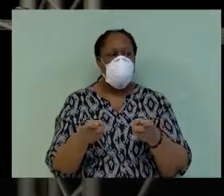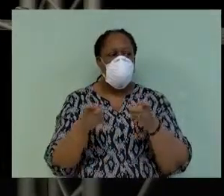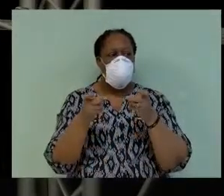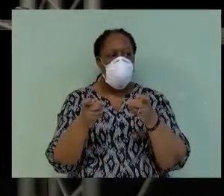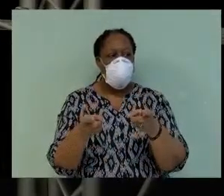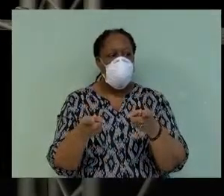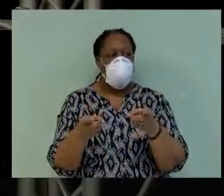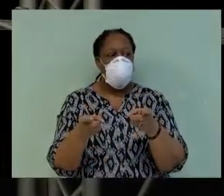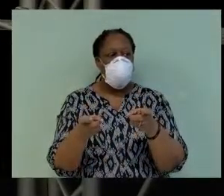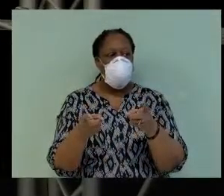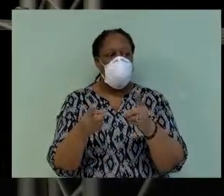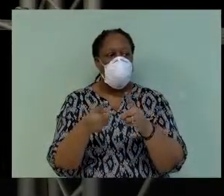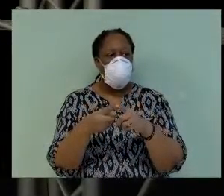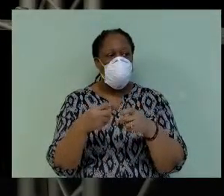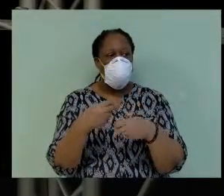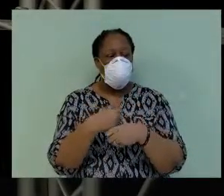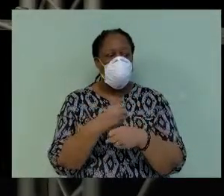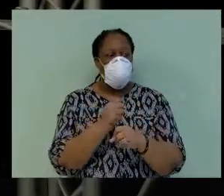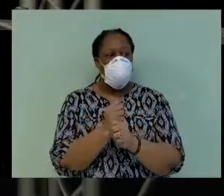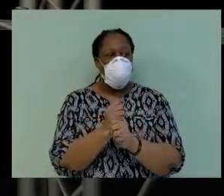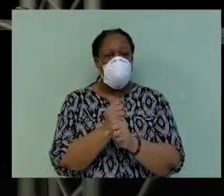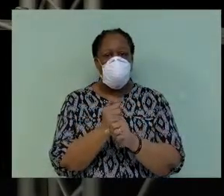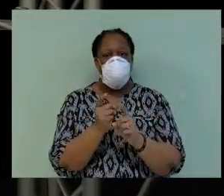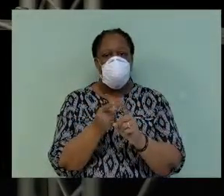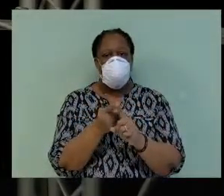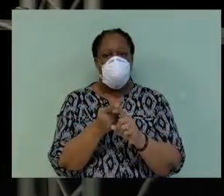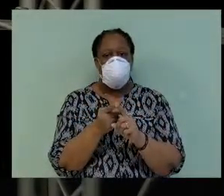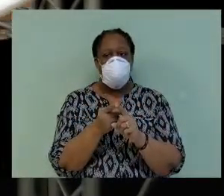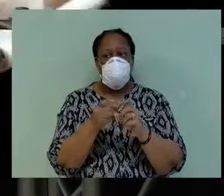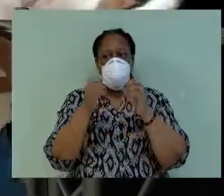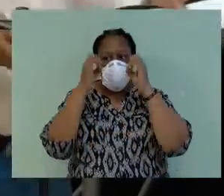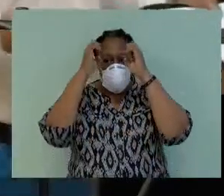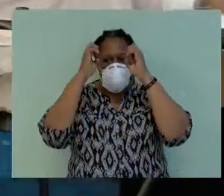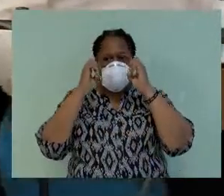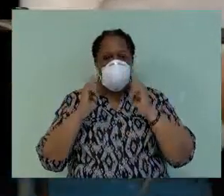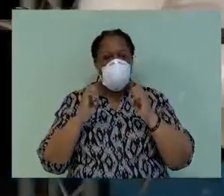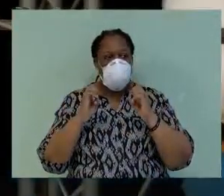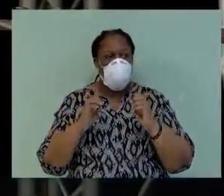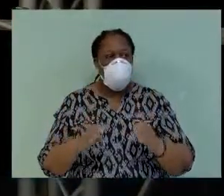of Education. Ms. Brown.